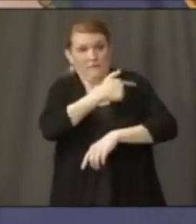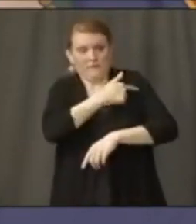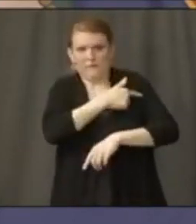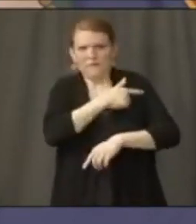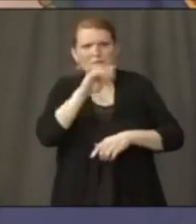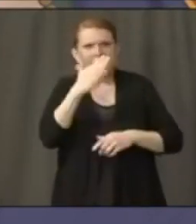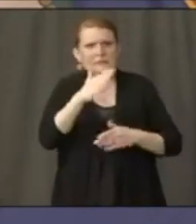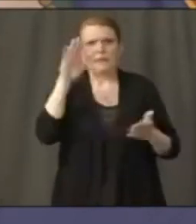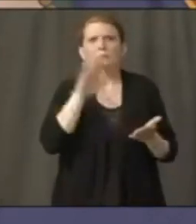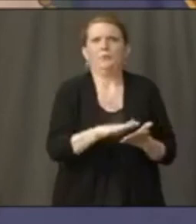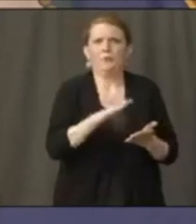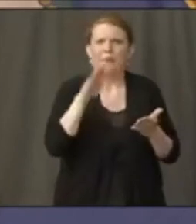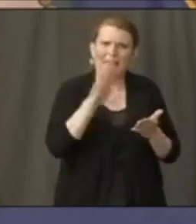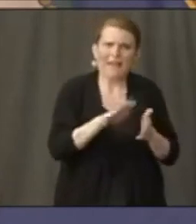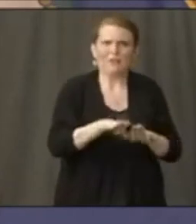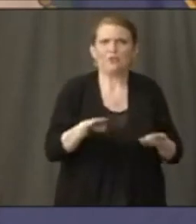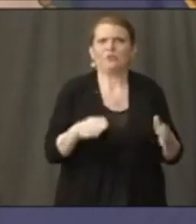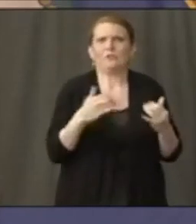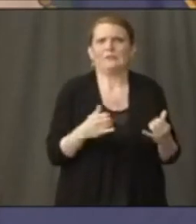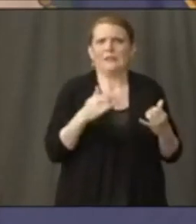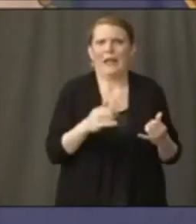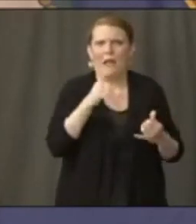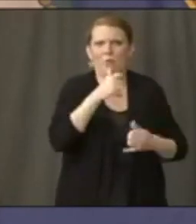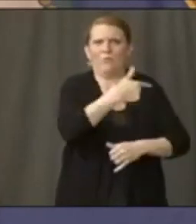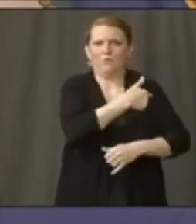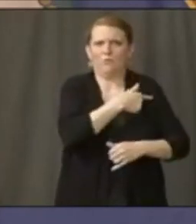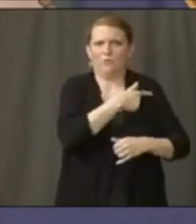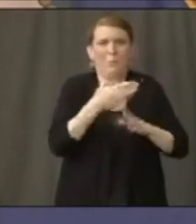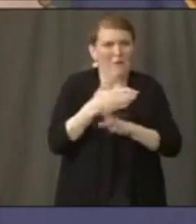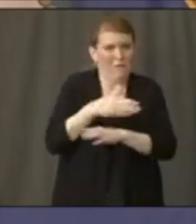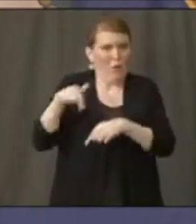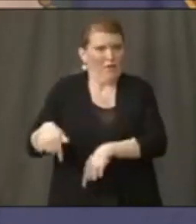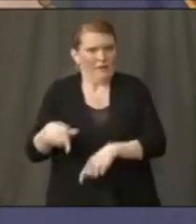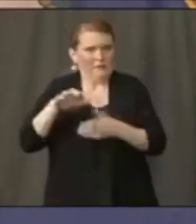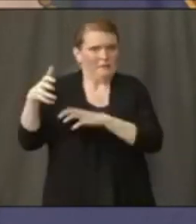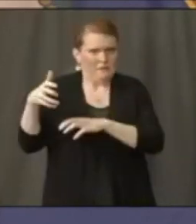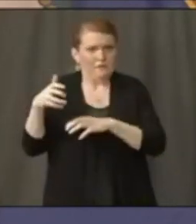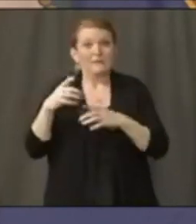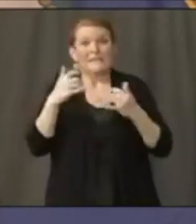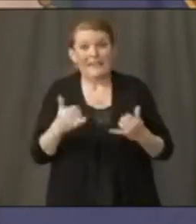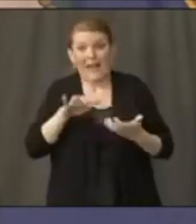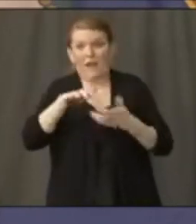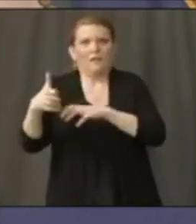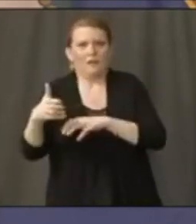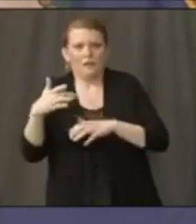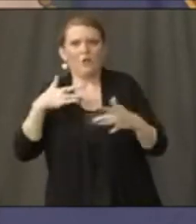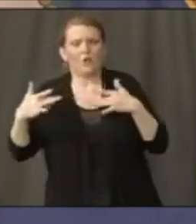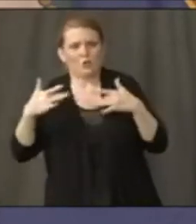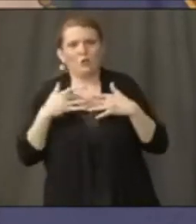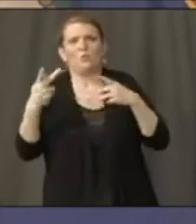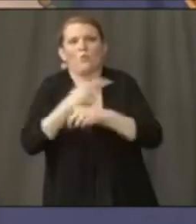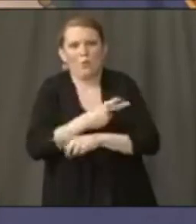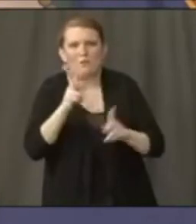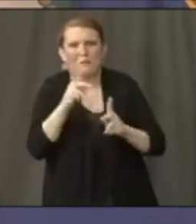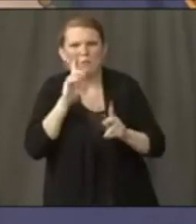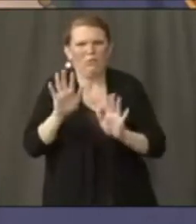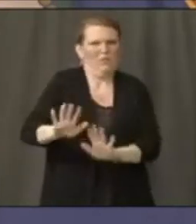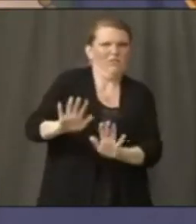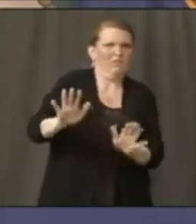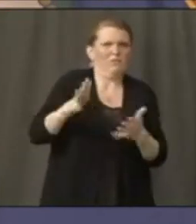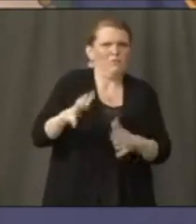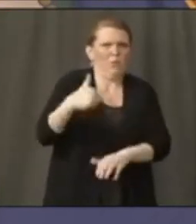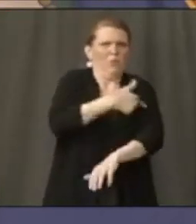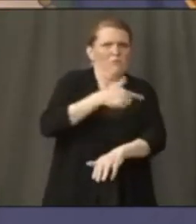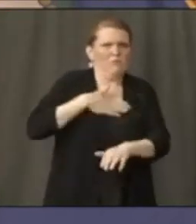to do. And I'll just leave our two guests with the thought that I'm going to get maybe a lock from Paul